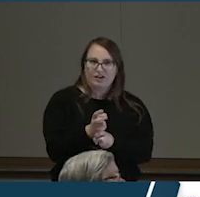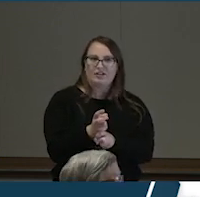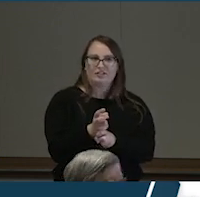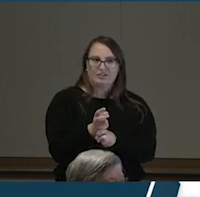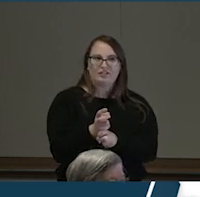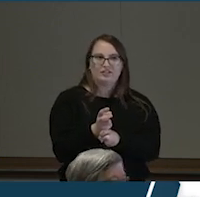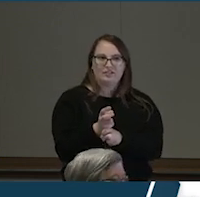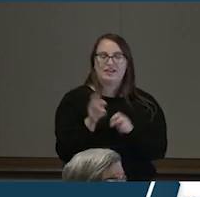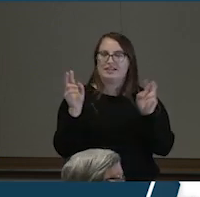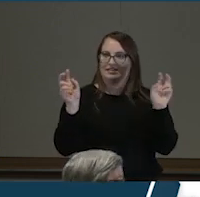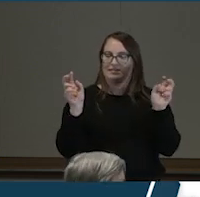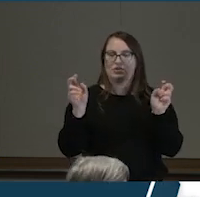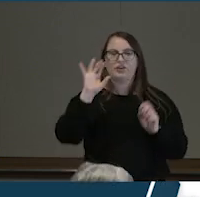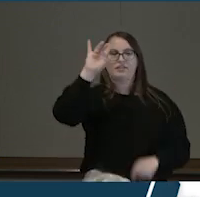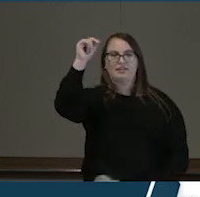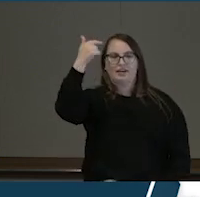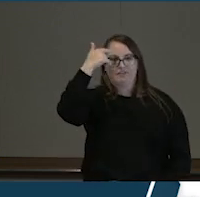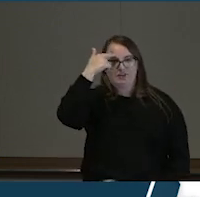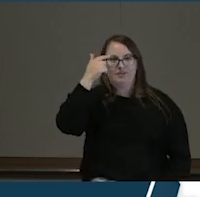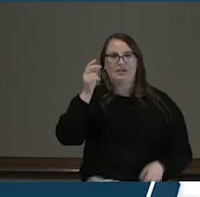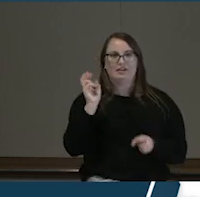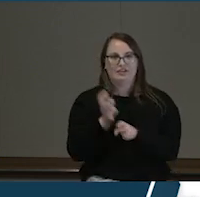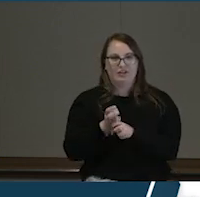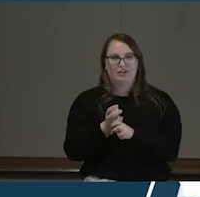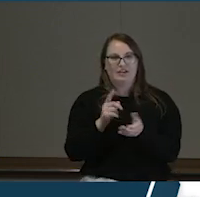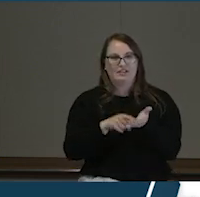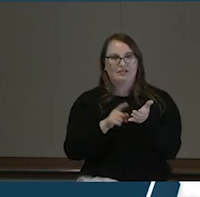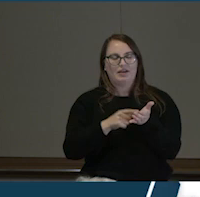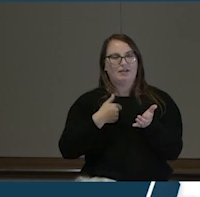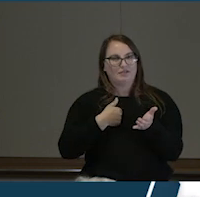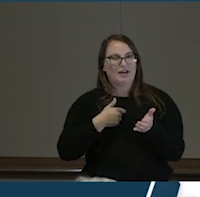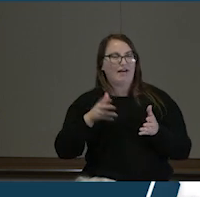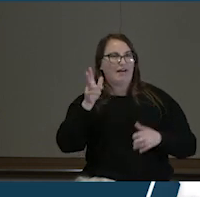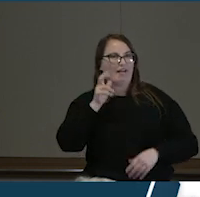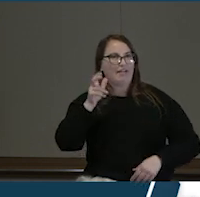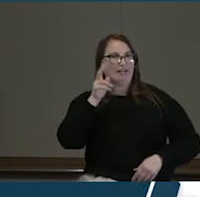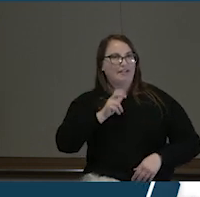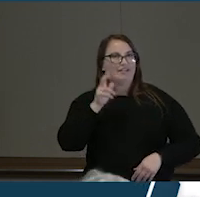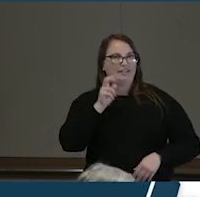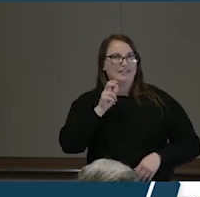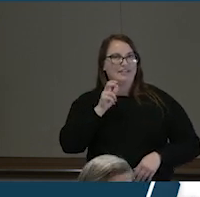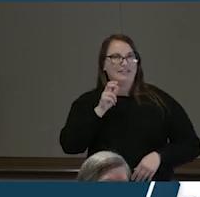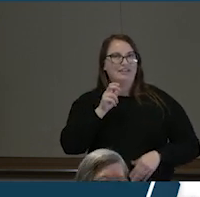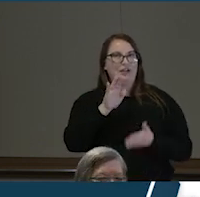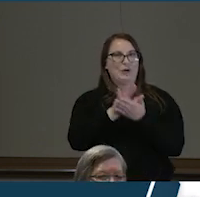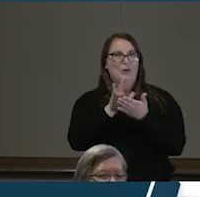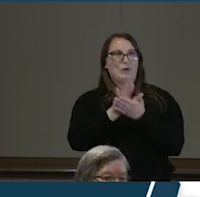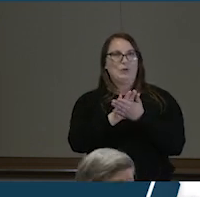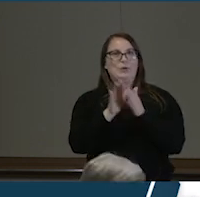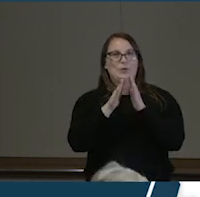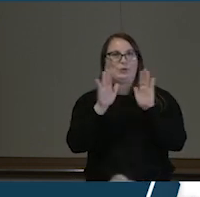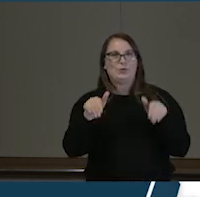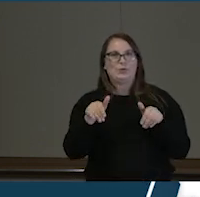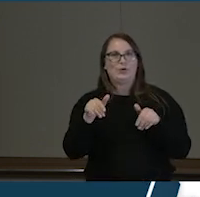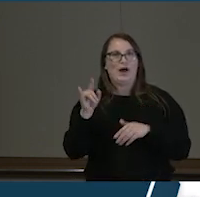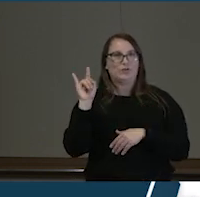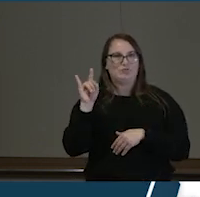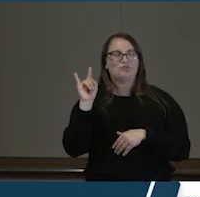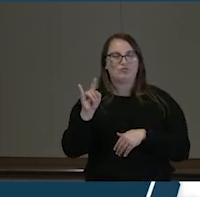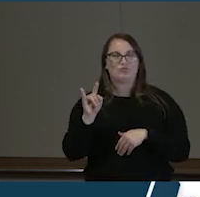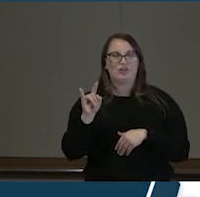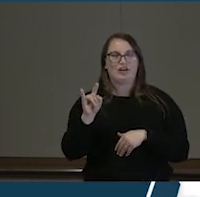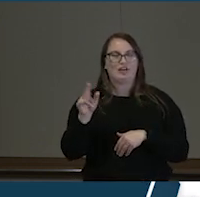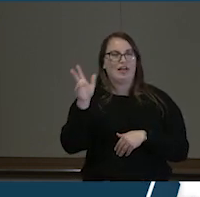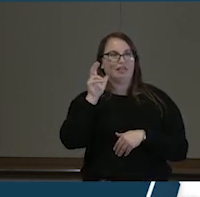have to play over in my head sometimes the Schoolhouse Rock, you know, how a bill becomes a law, right? Because it's not easy. There's